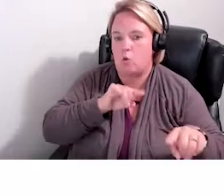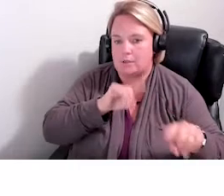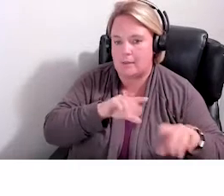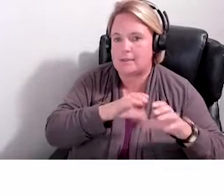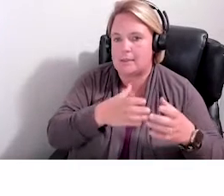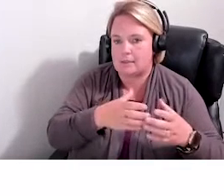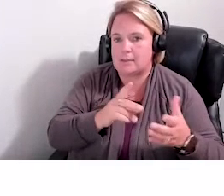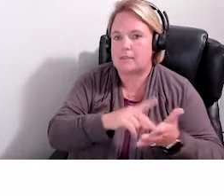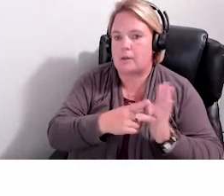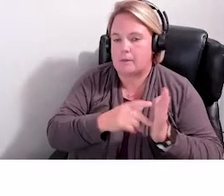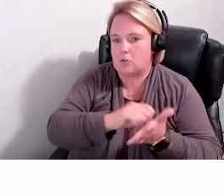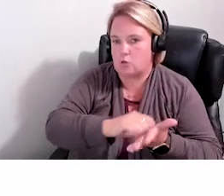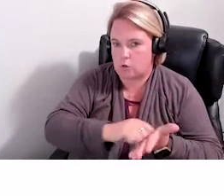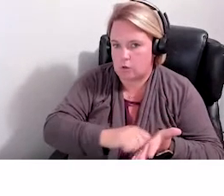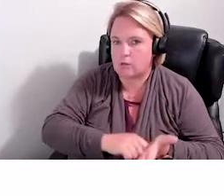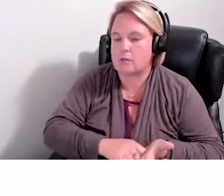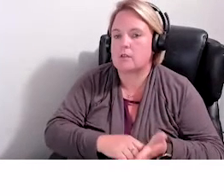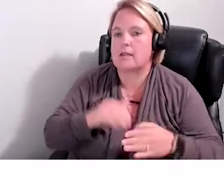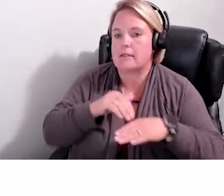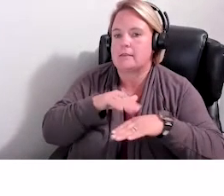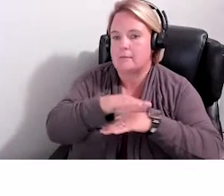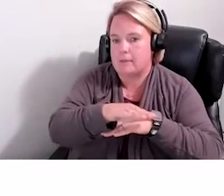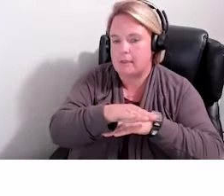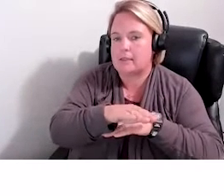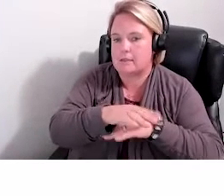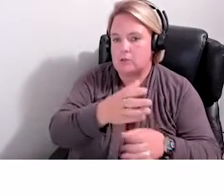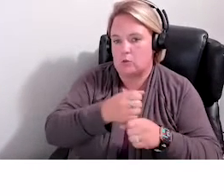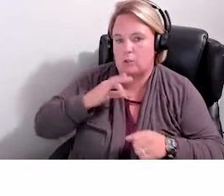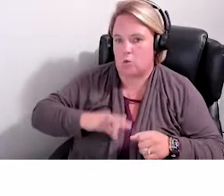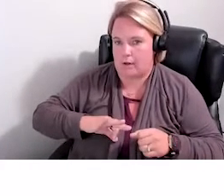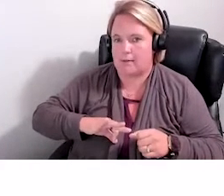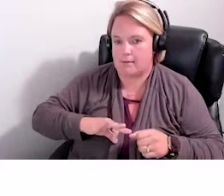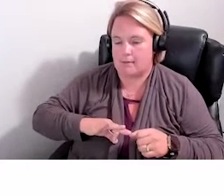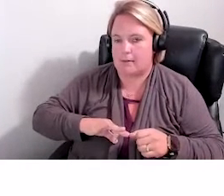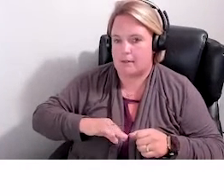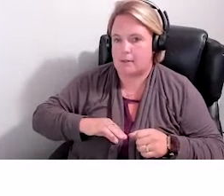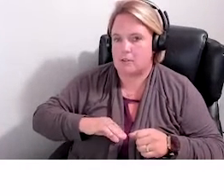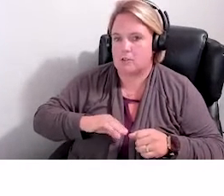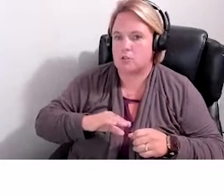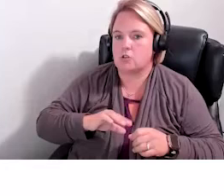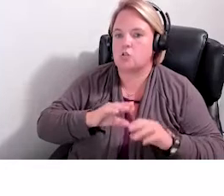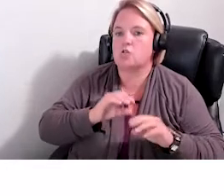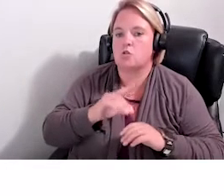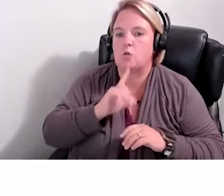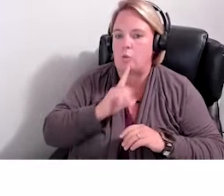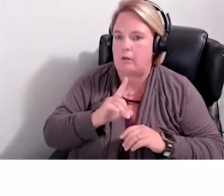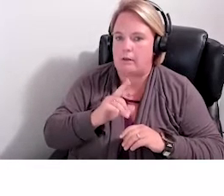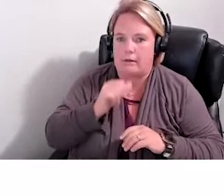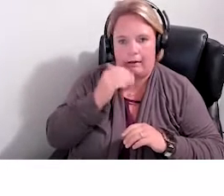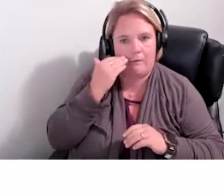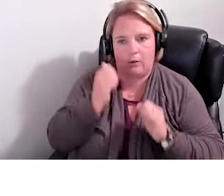they're handwriting their homework and submitting it through mail to get that credit. So he really wasn't familiar with